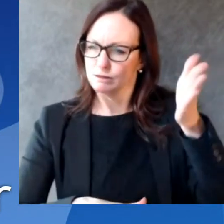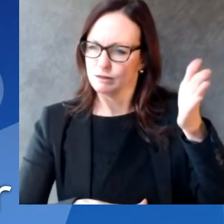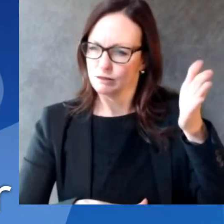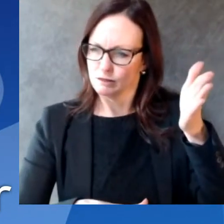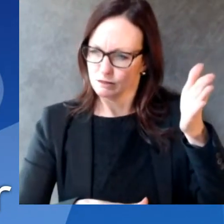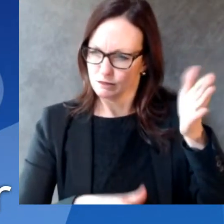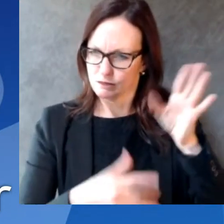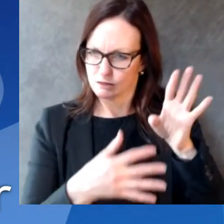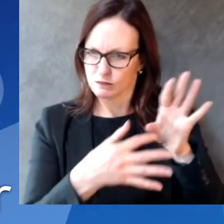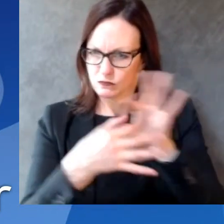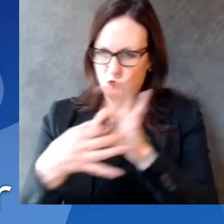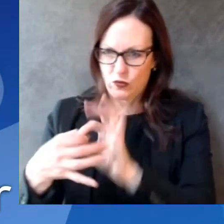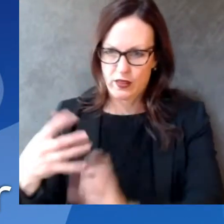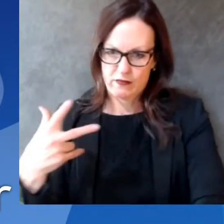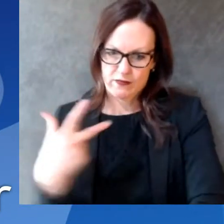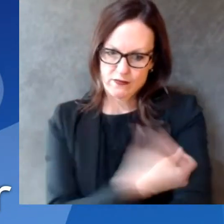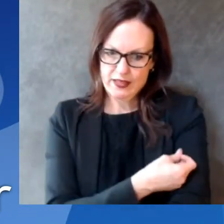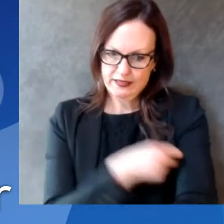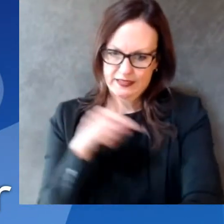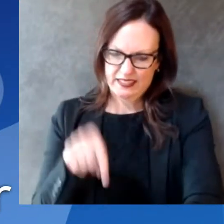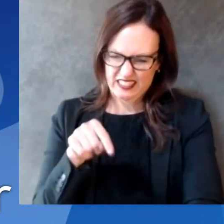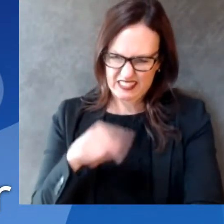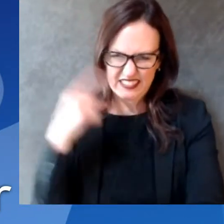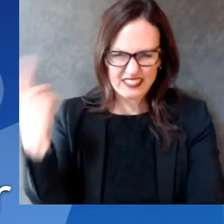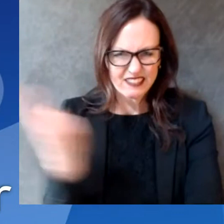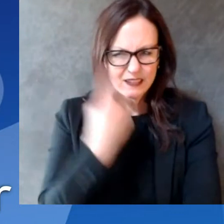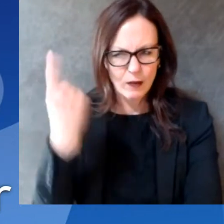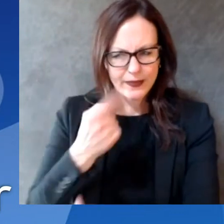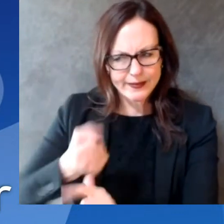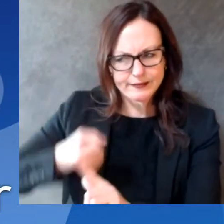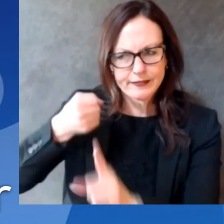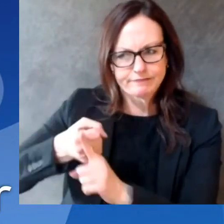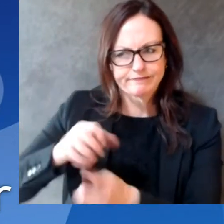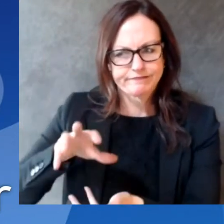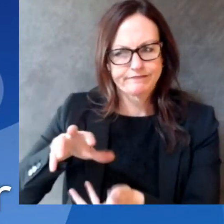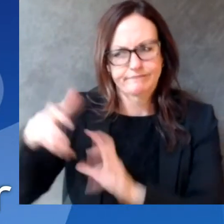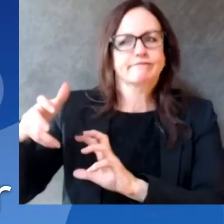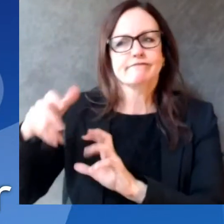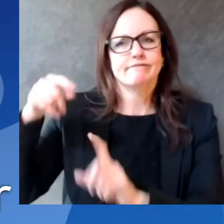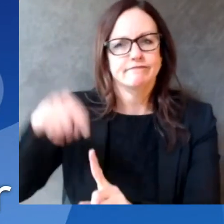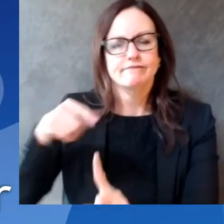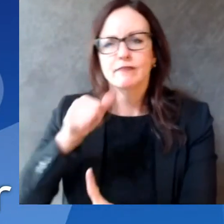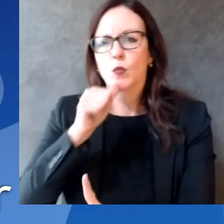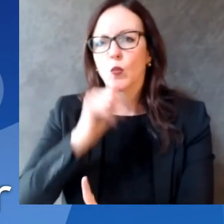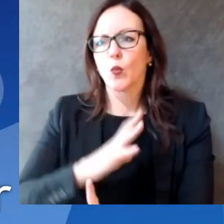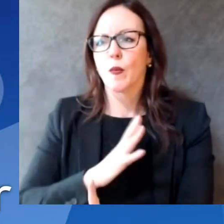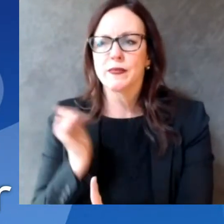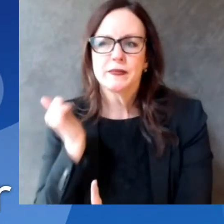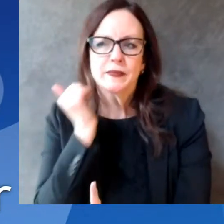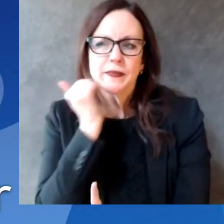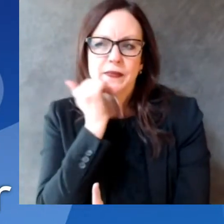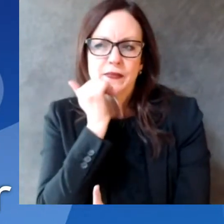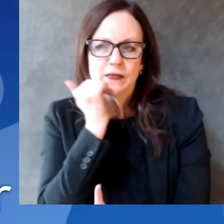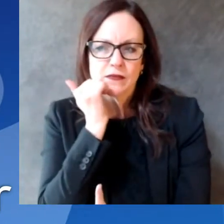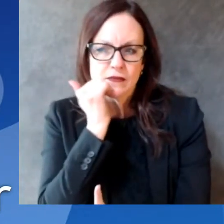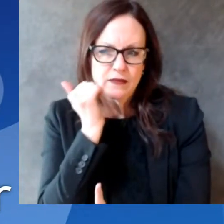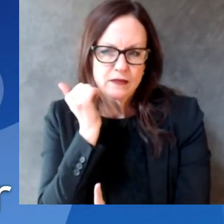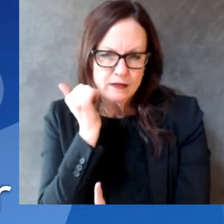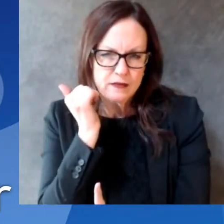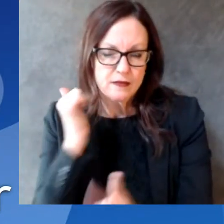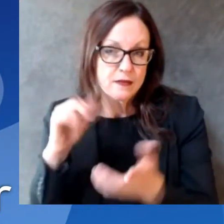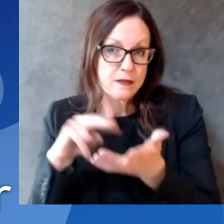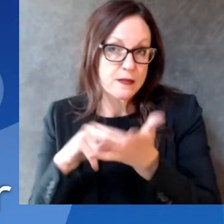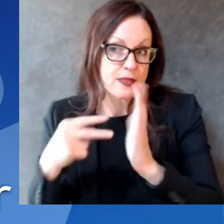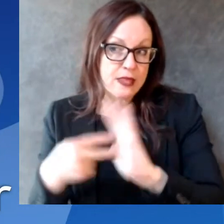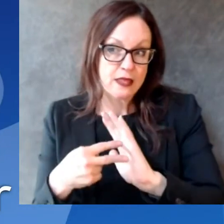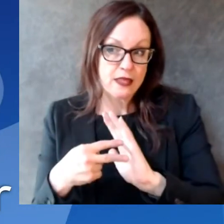this is something that you guys are seeing at all, if this is something that women should be keeping a lookout for, or if this is, a myth that can